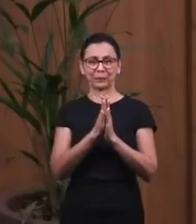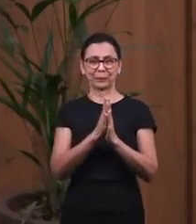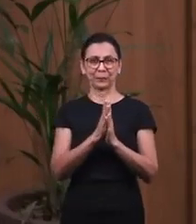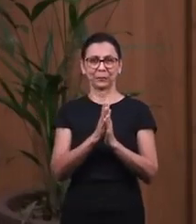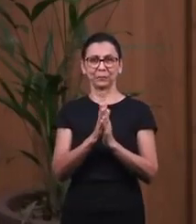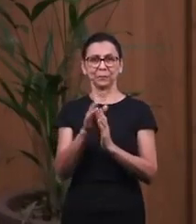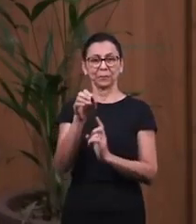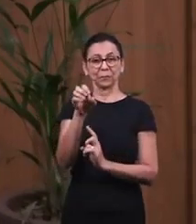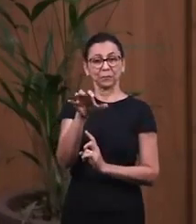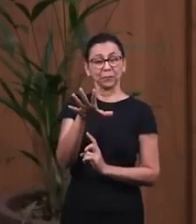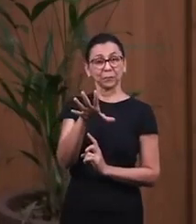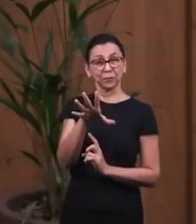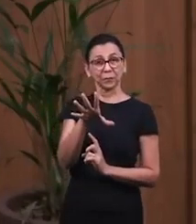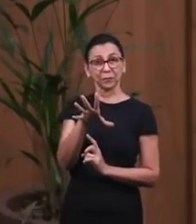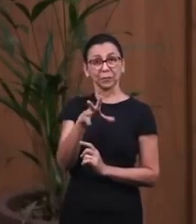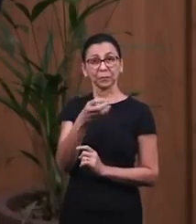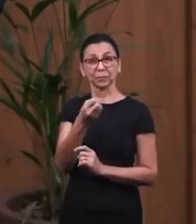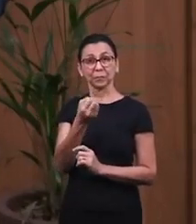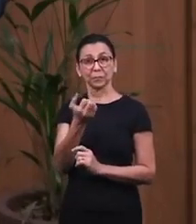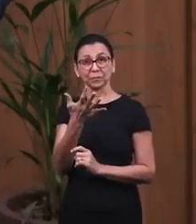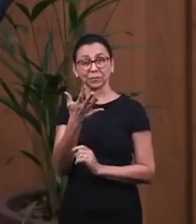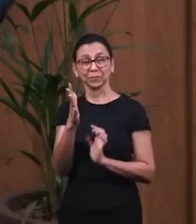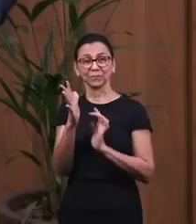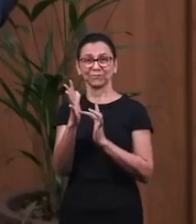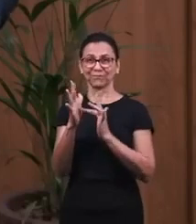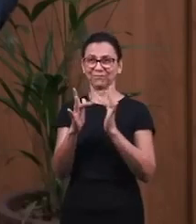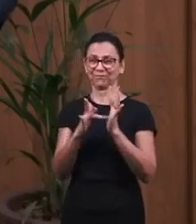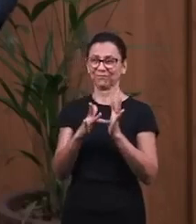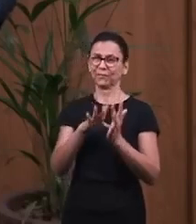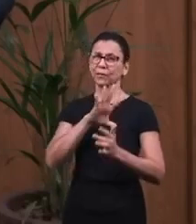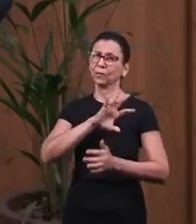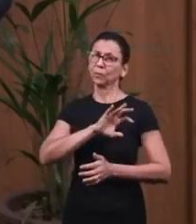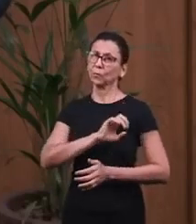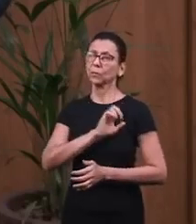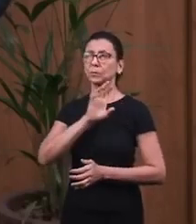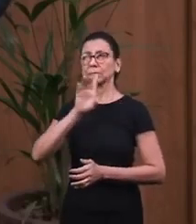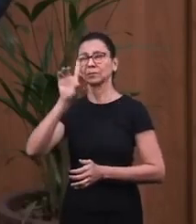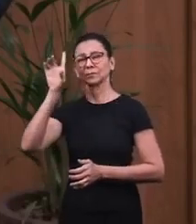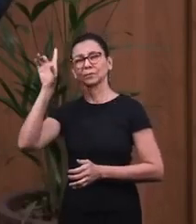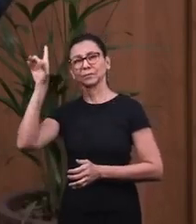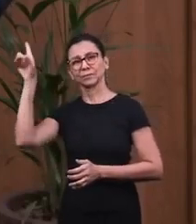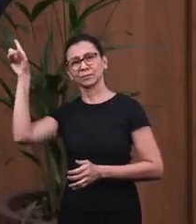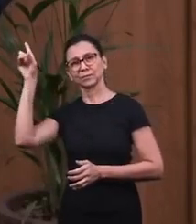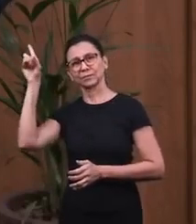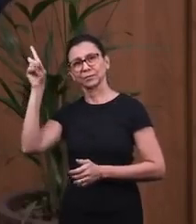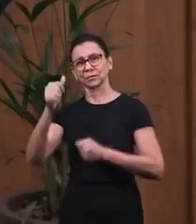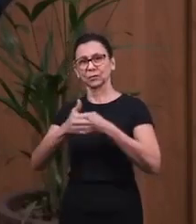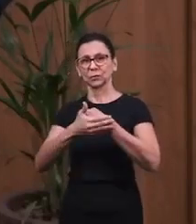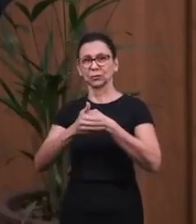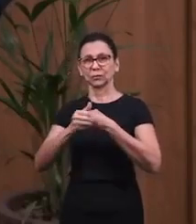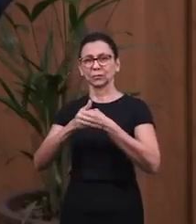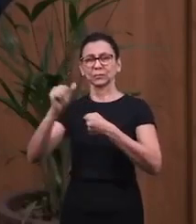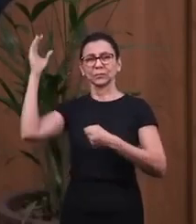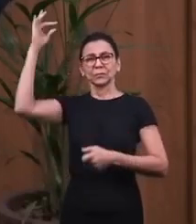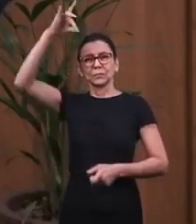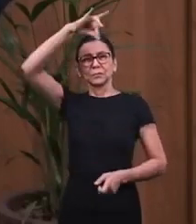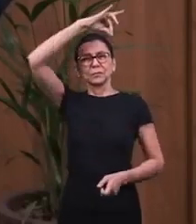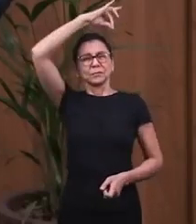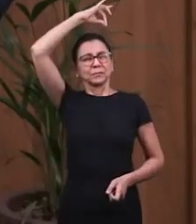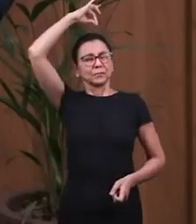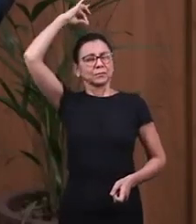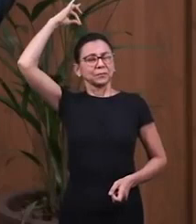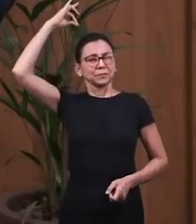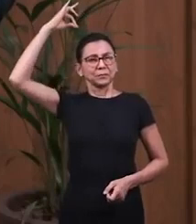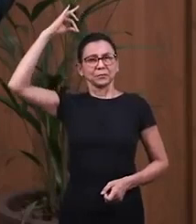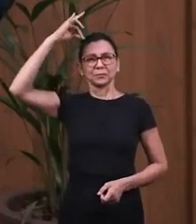the grace of the Lord Jesus, the love of God the Father, and the consolations of the Holy Spirit may rest upon